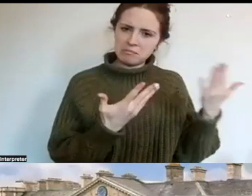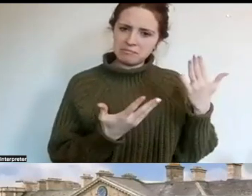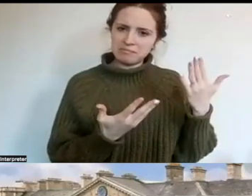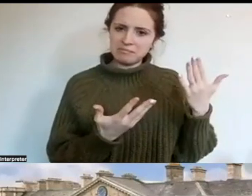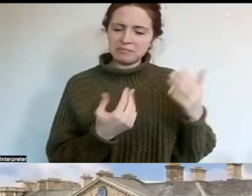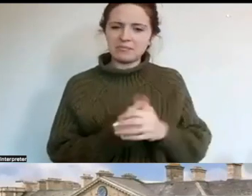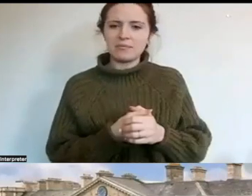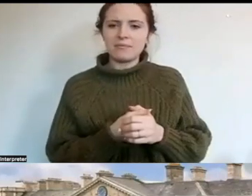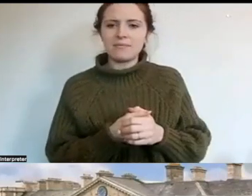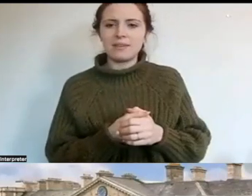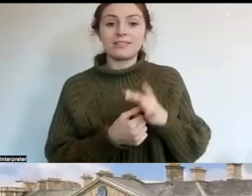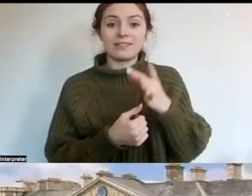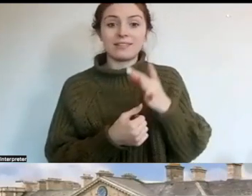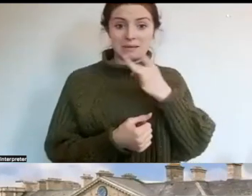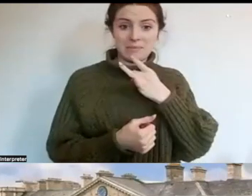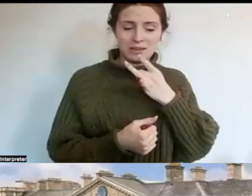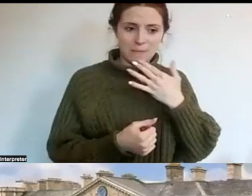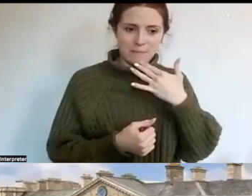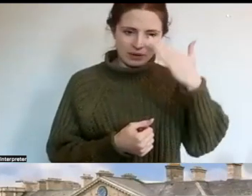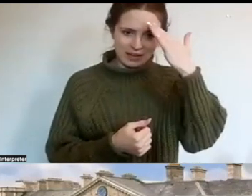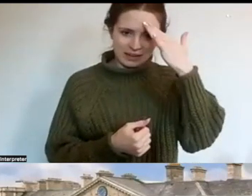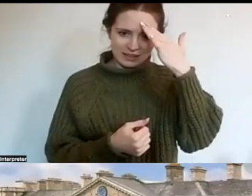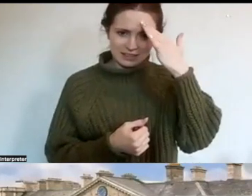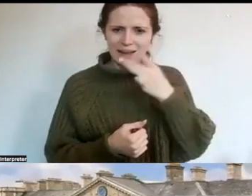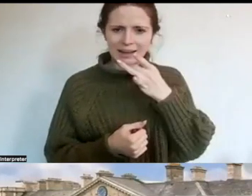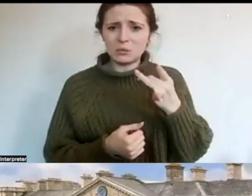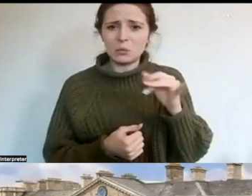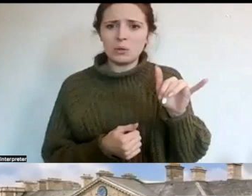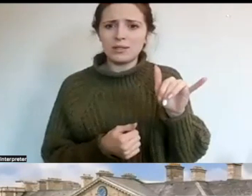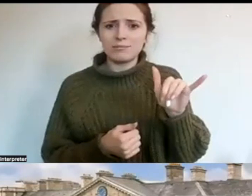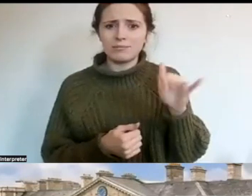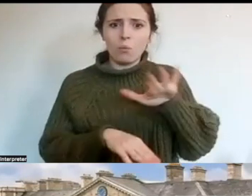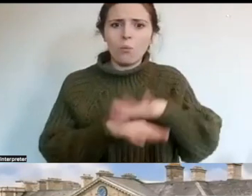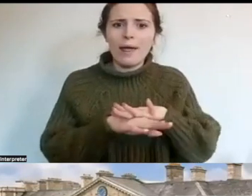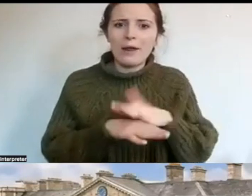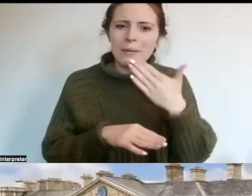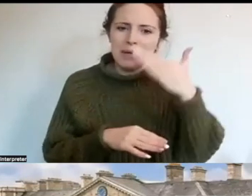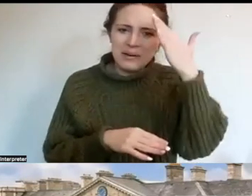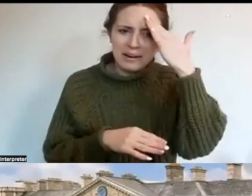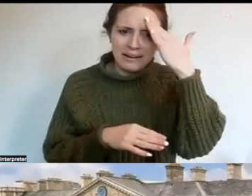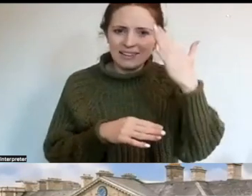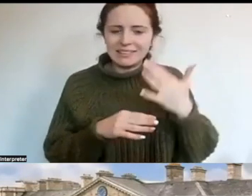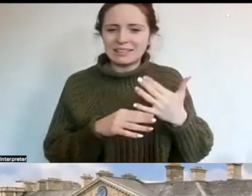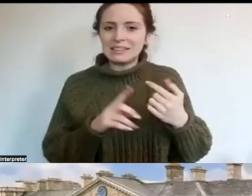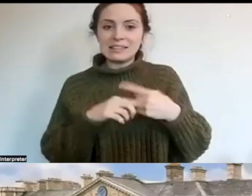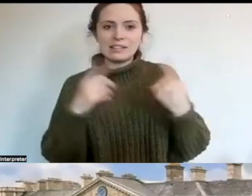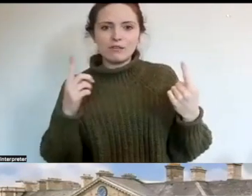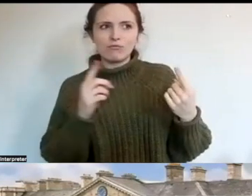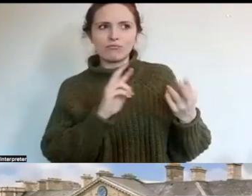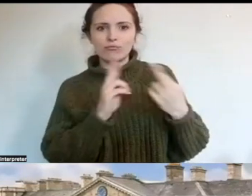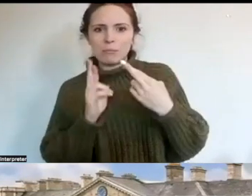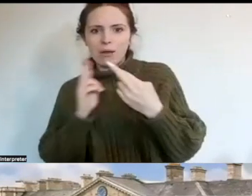that when you ask me about the U.S., I always ask, well, what part of the U.S.? Yeah. Because clearly there's a lot of different responses going